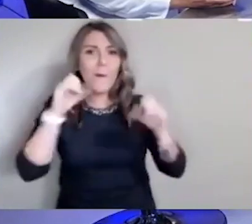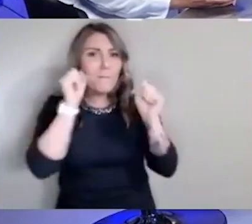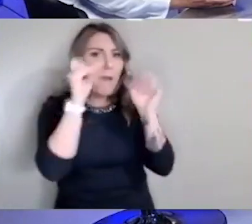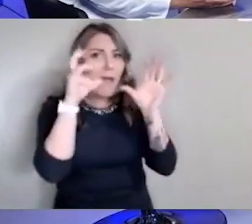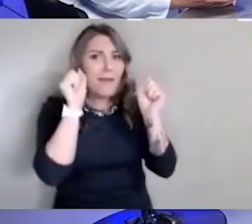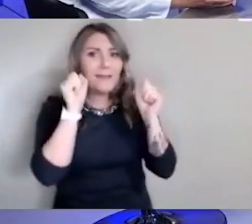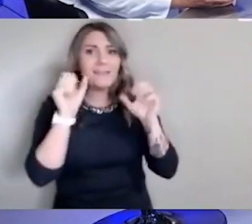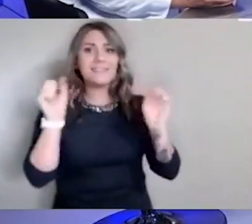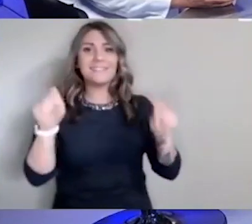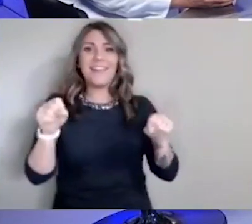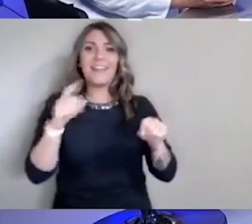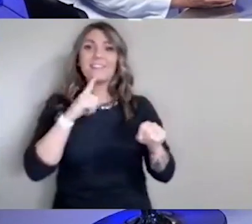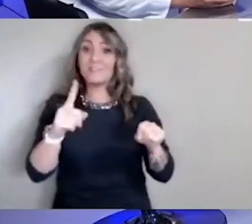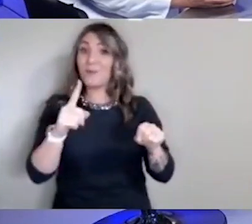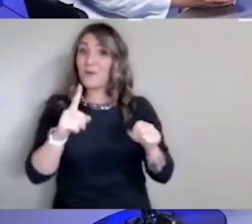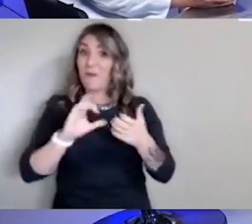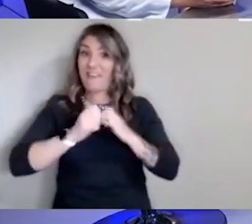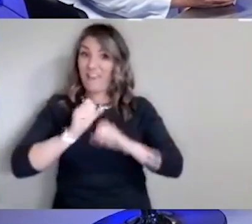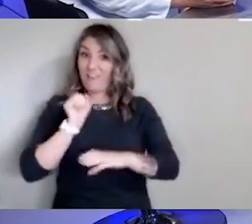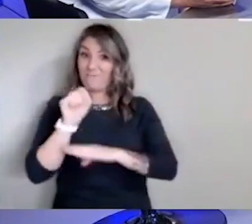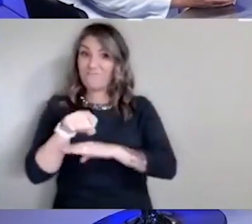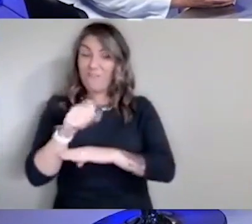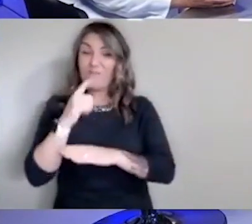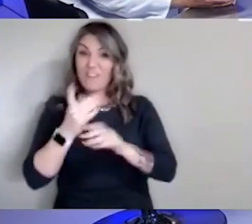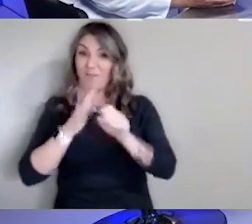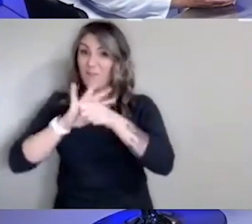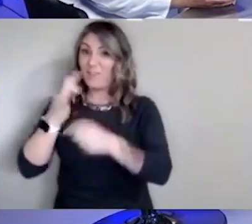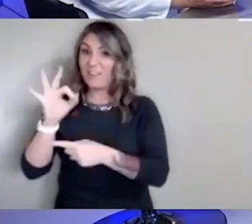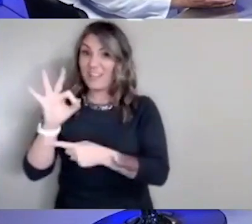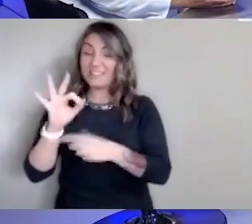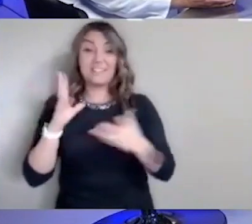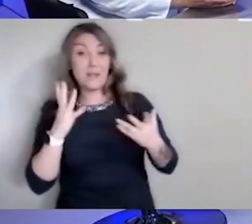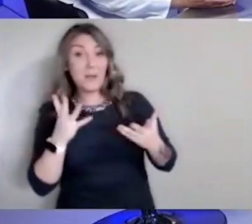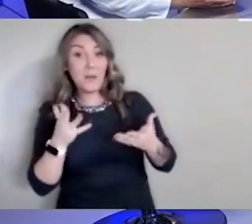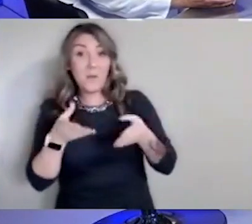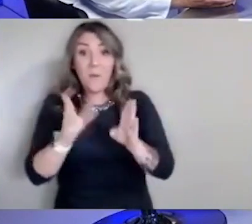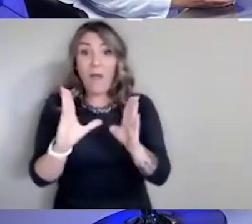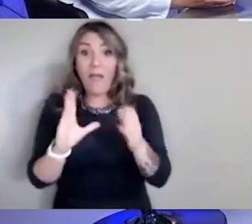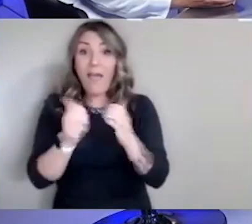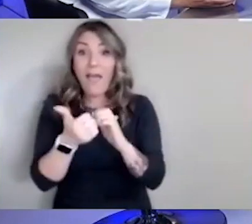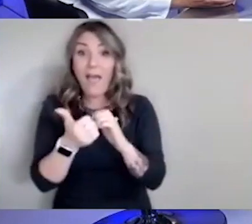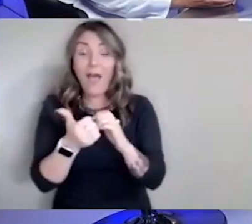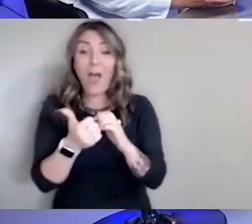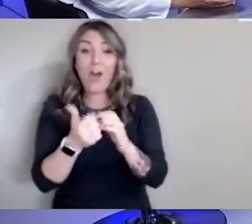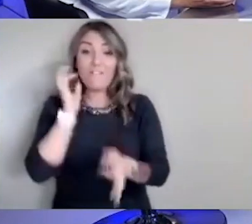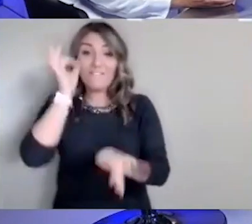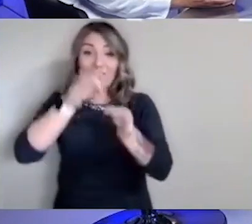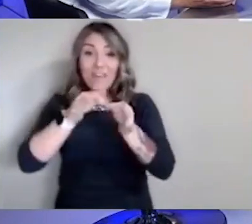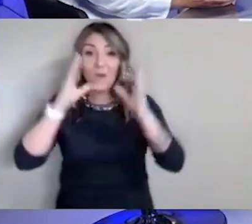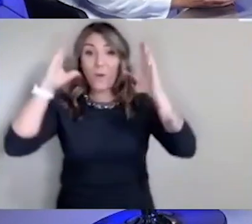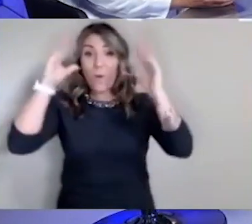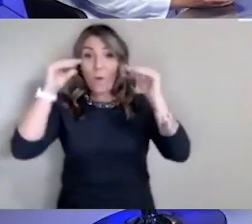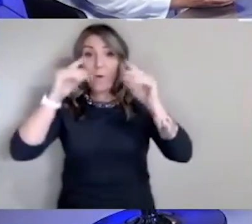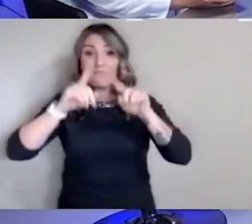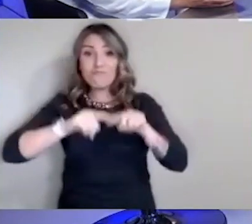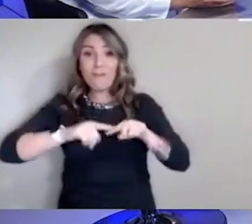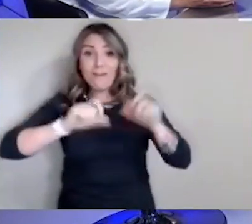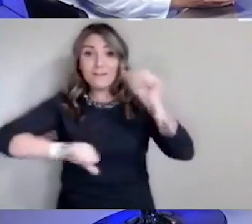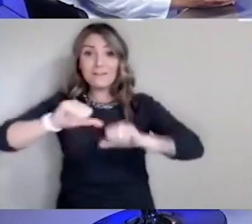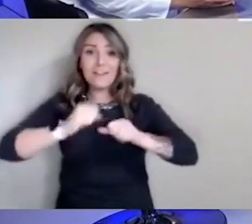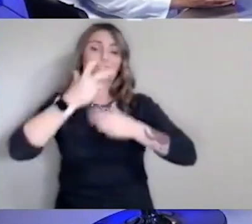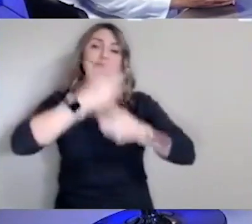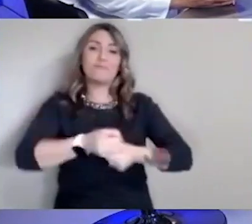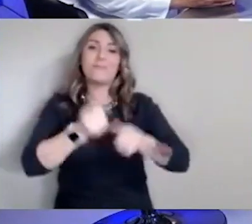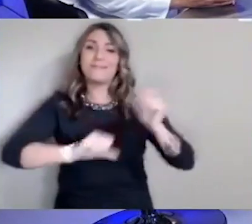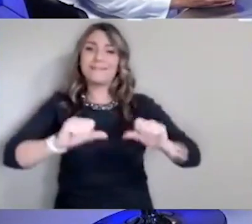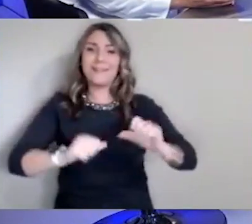way out of this pandemic, and the way is because we've waited with faith and hope to rely on the science and to trust that science. So